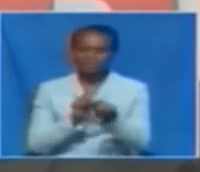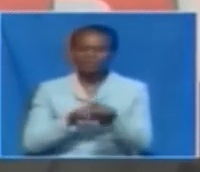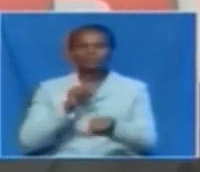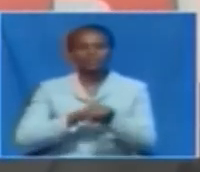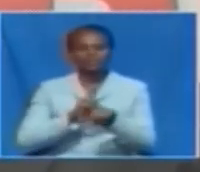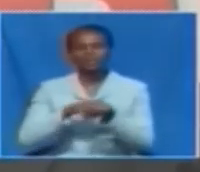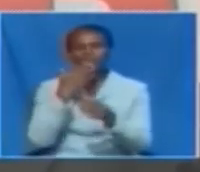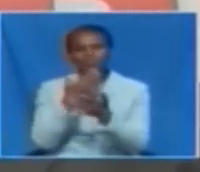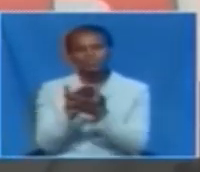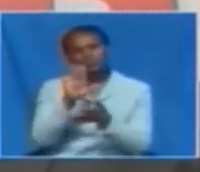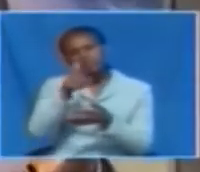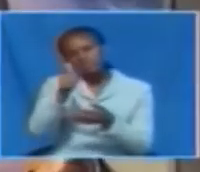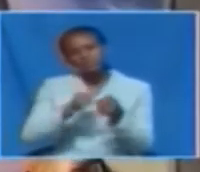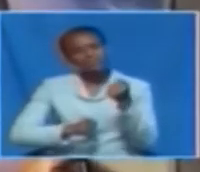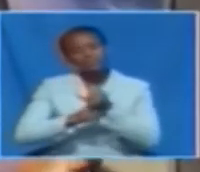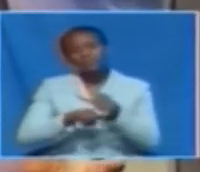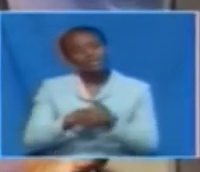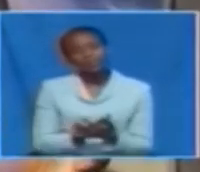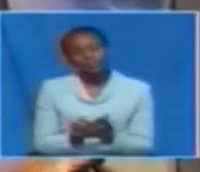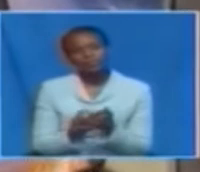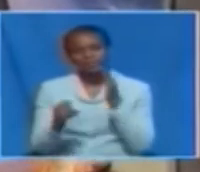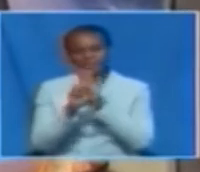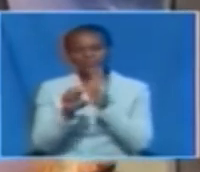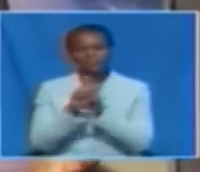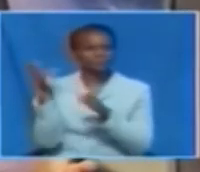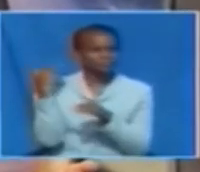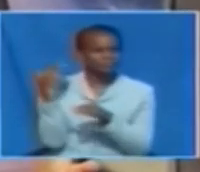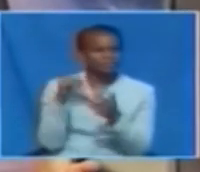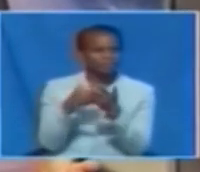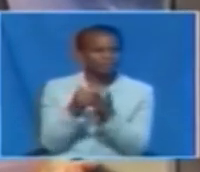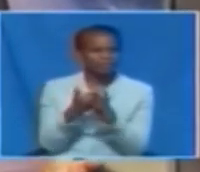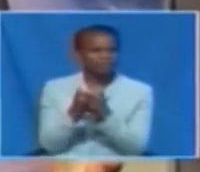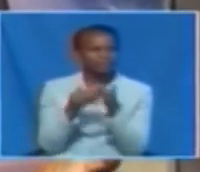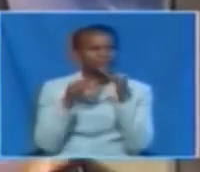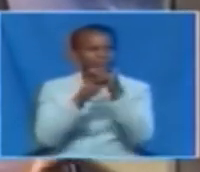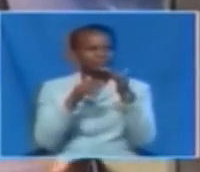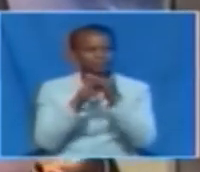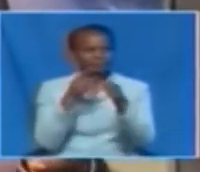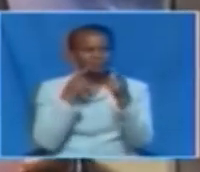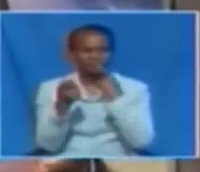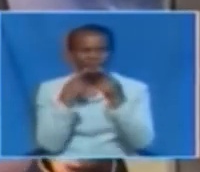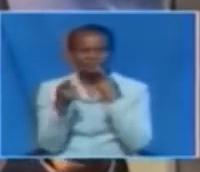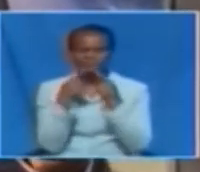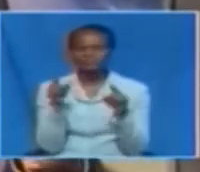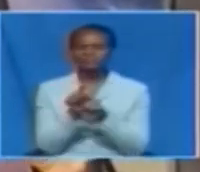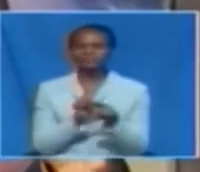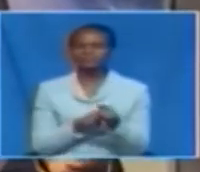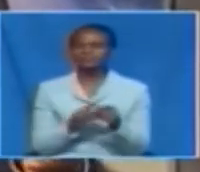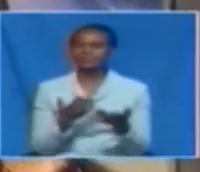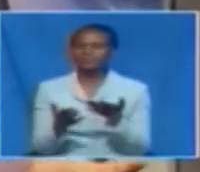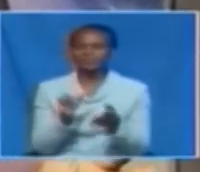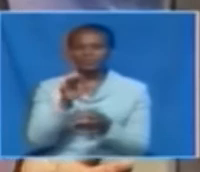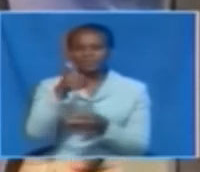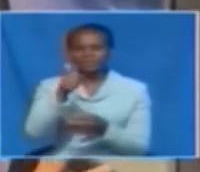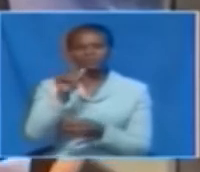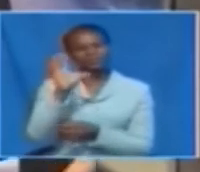You're trying to psych them probably, but no, I want them examples to know. In the past speak against that. No, but most of all your members who've probably had their